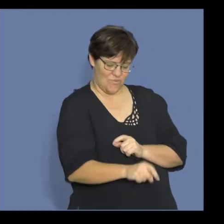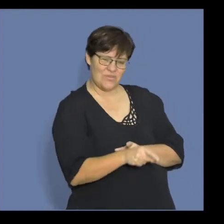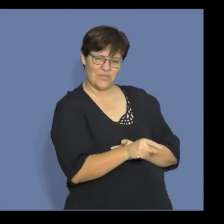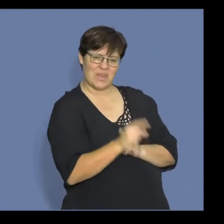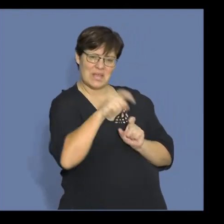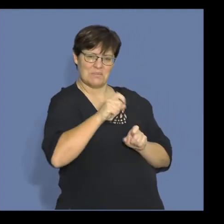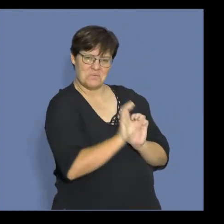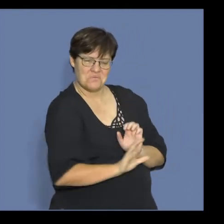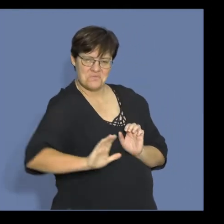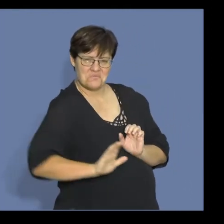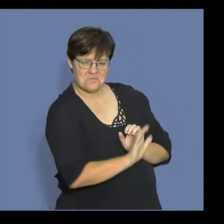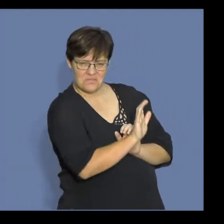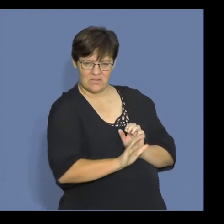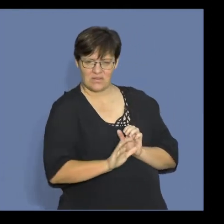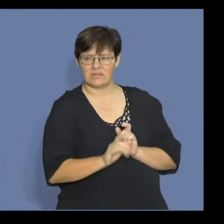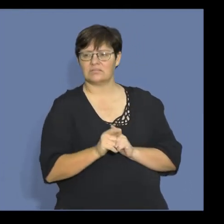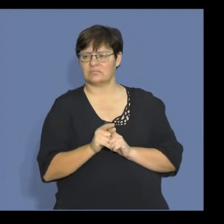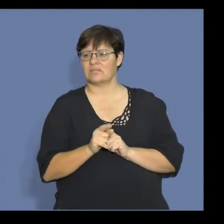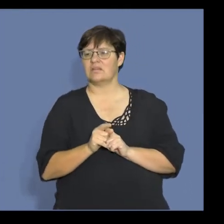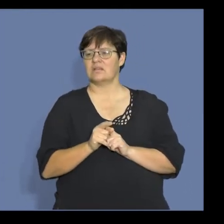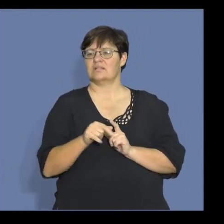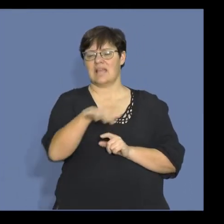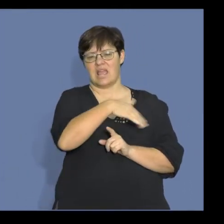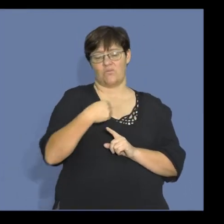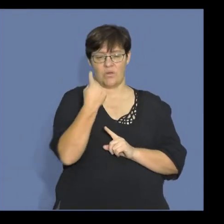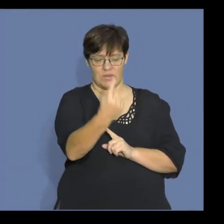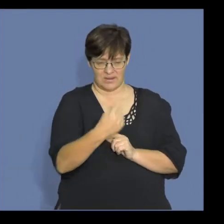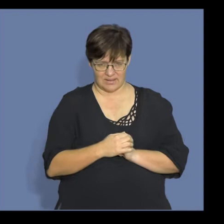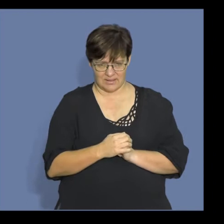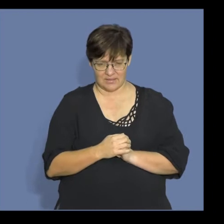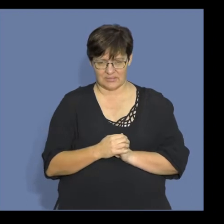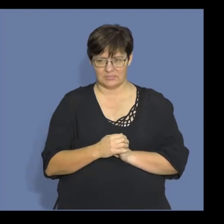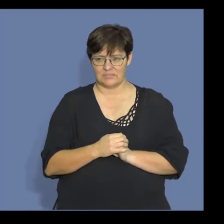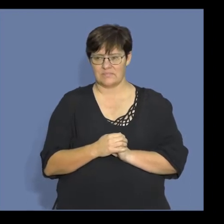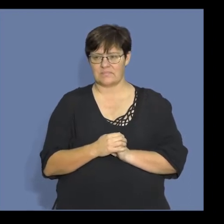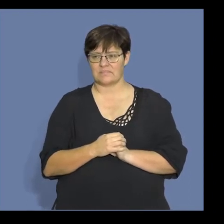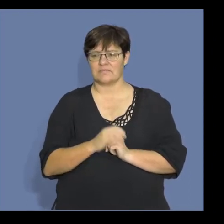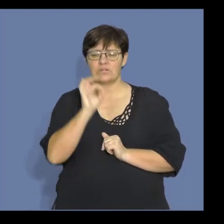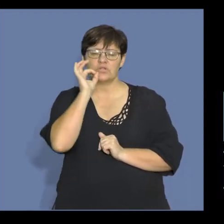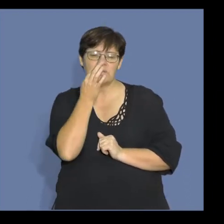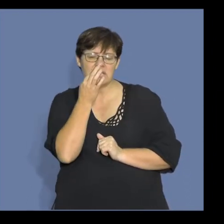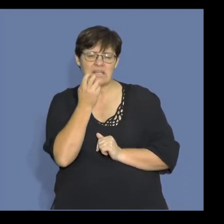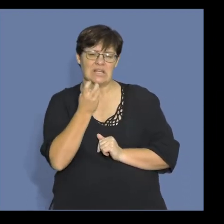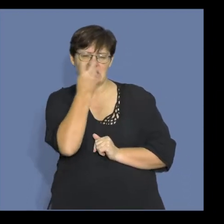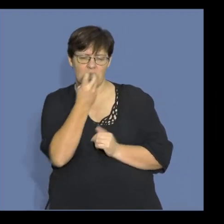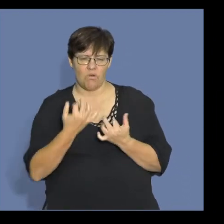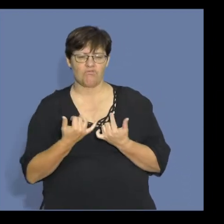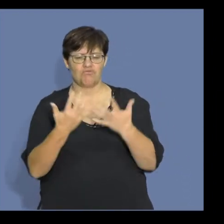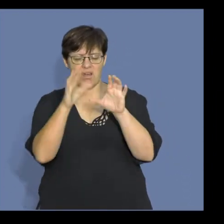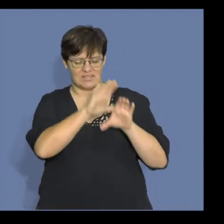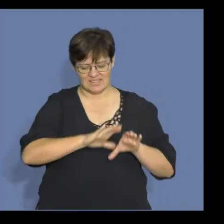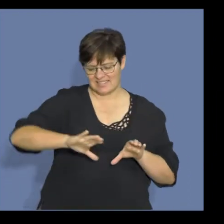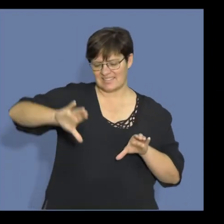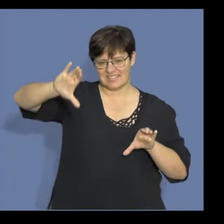area which has the proteas. So that would be your fynbos, and that's in area 1. Sweet and sour